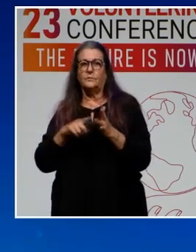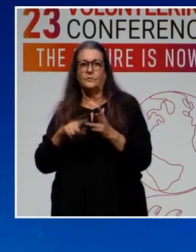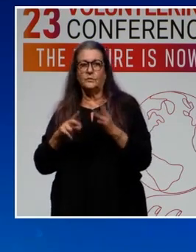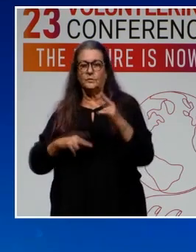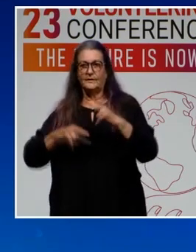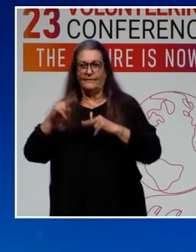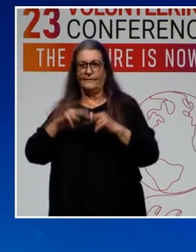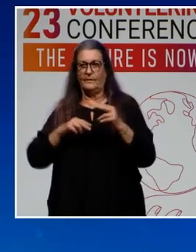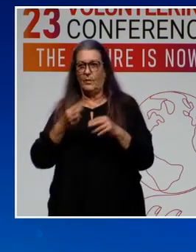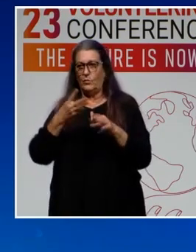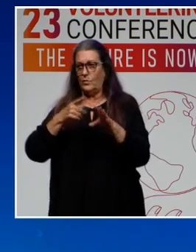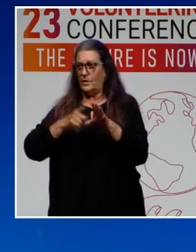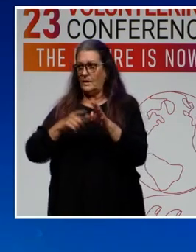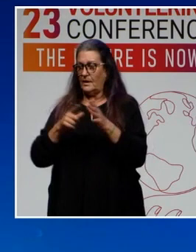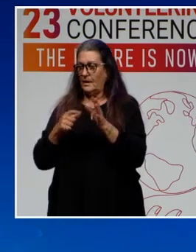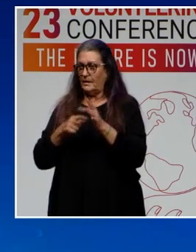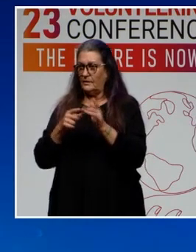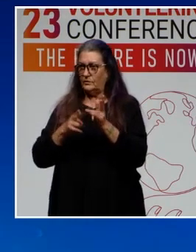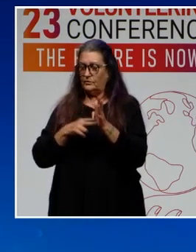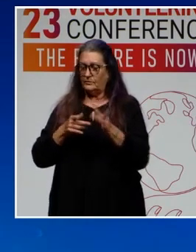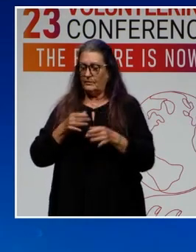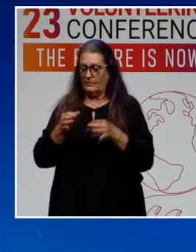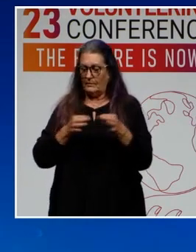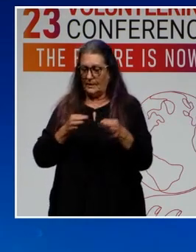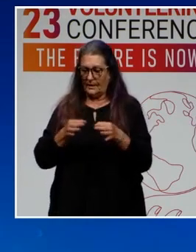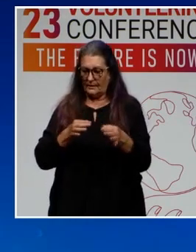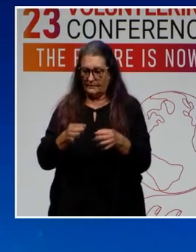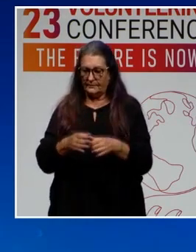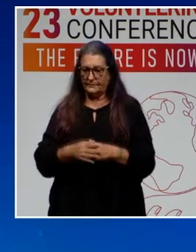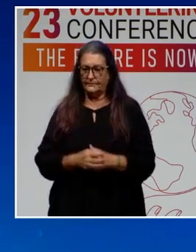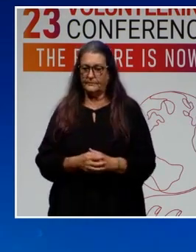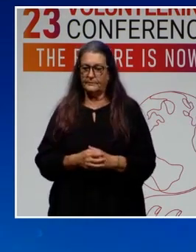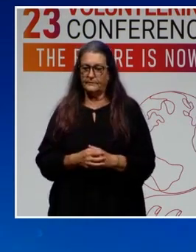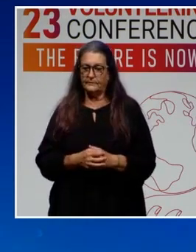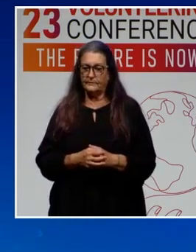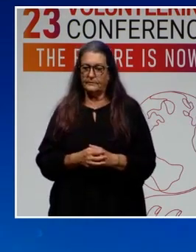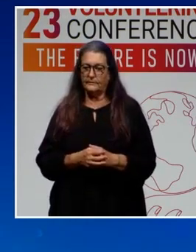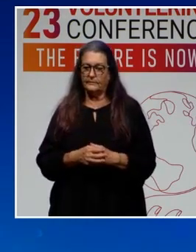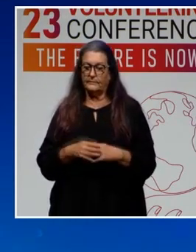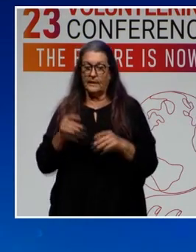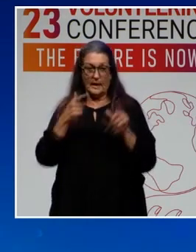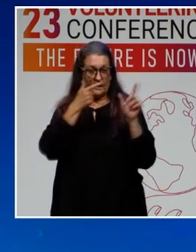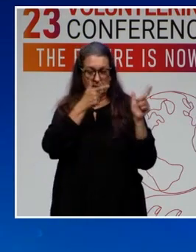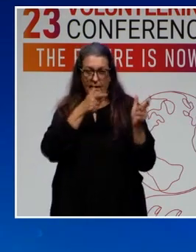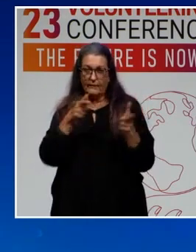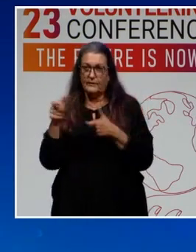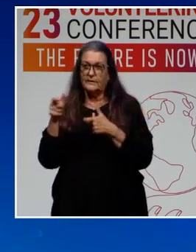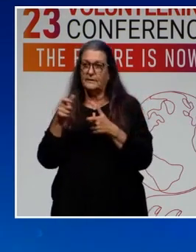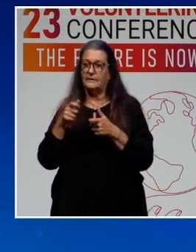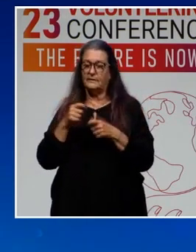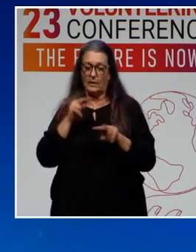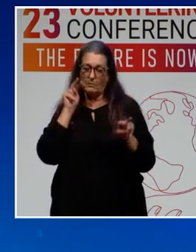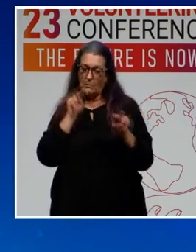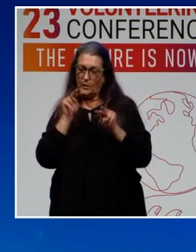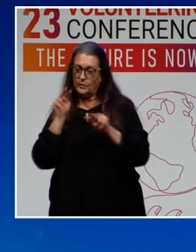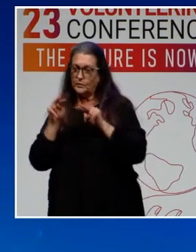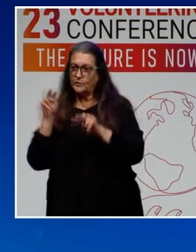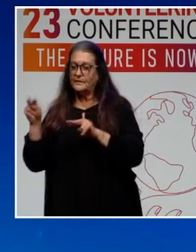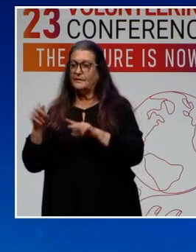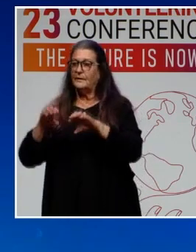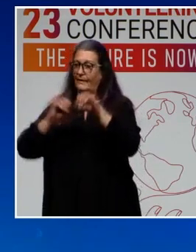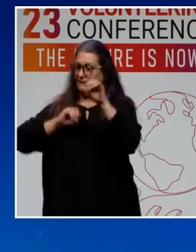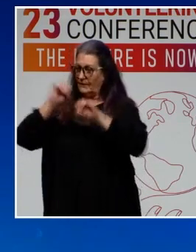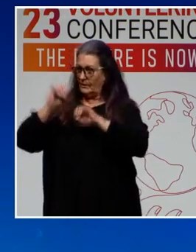3-year action plan. This activity will include governance, monitoring and evaluation, and most